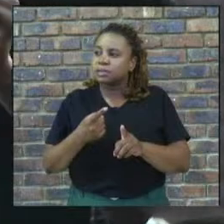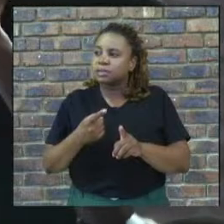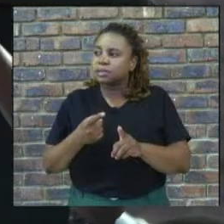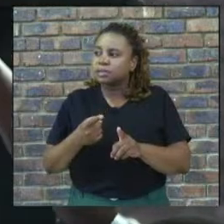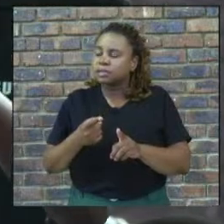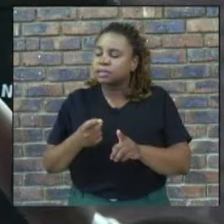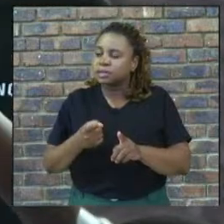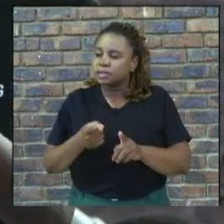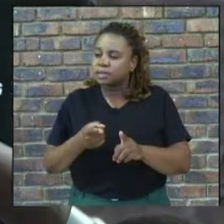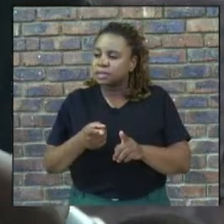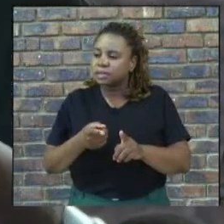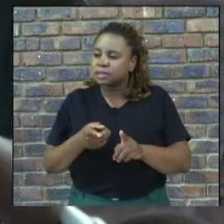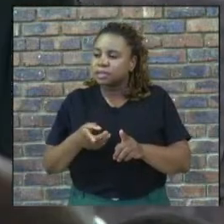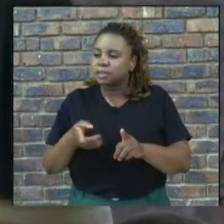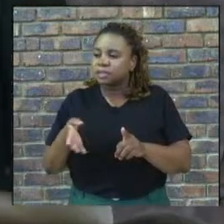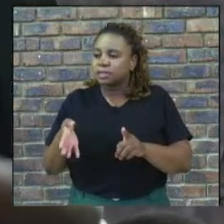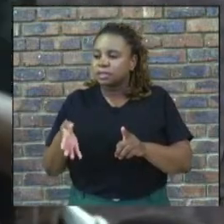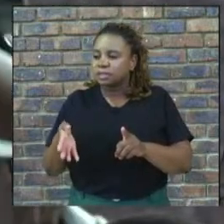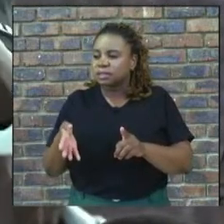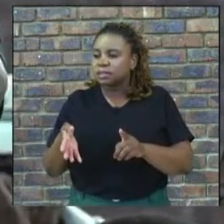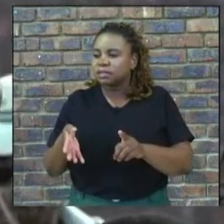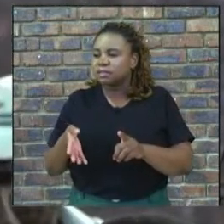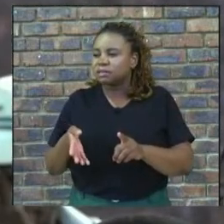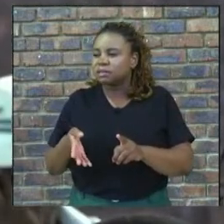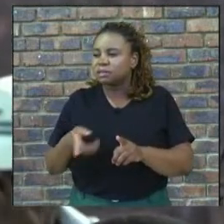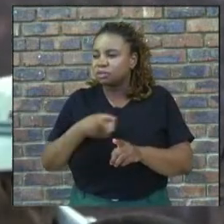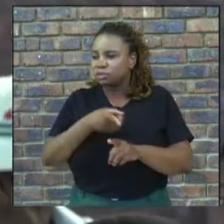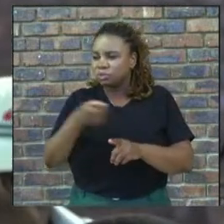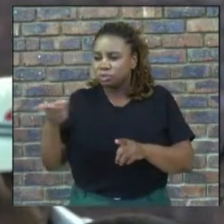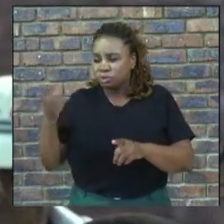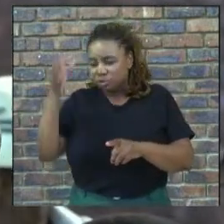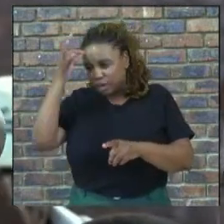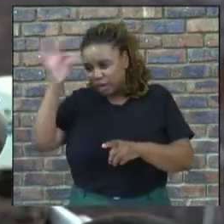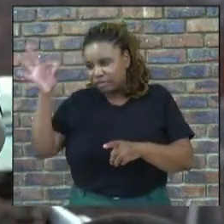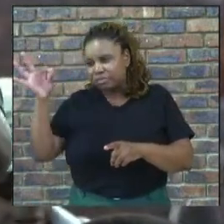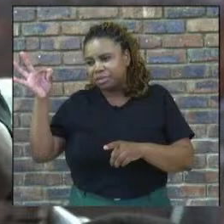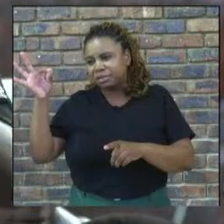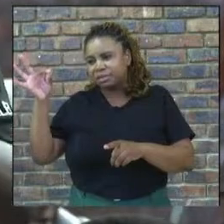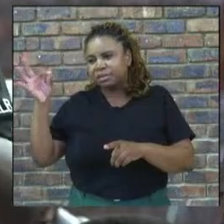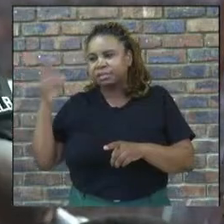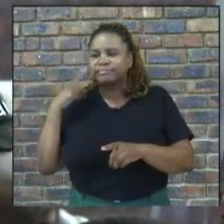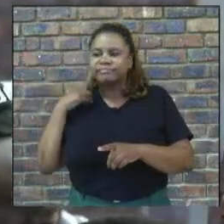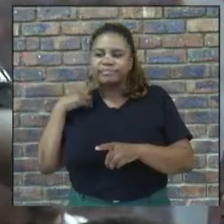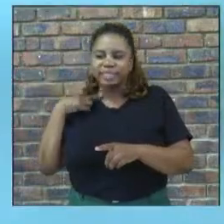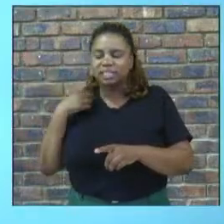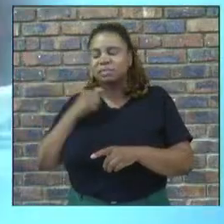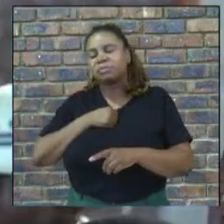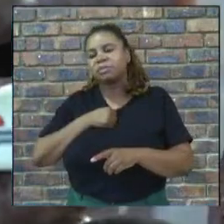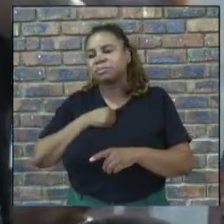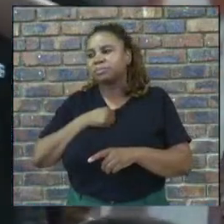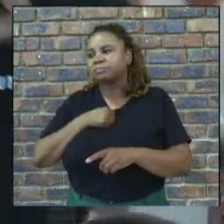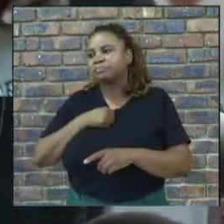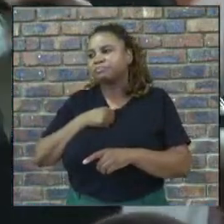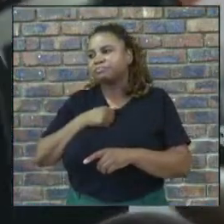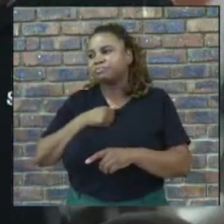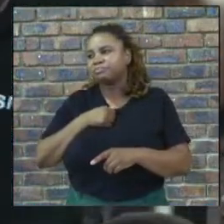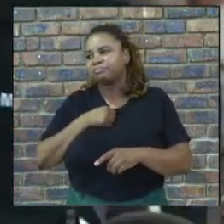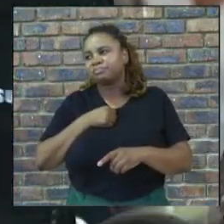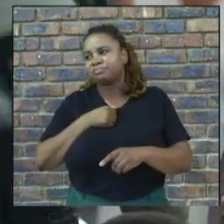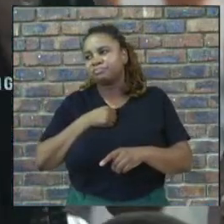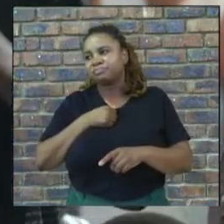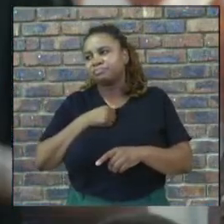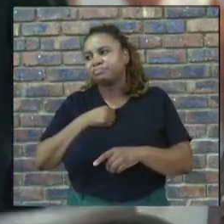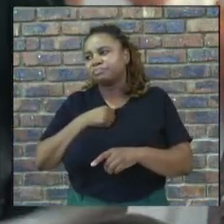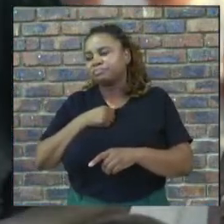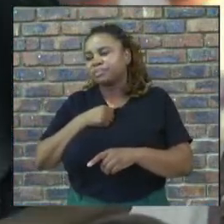South Africa sibhekile, because these people laba ama Somalis, there is no country abangena free like